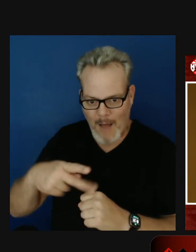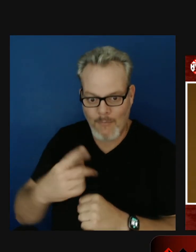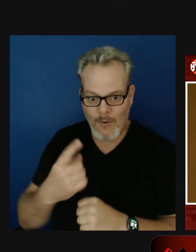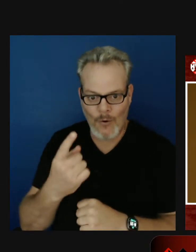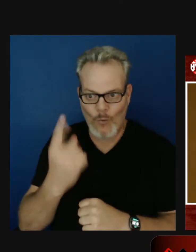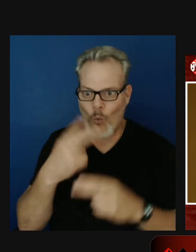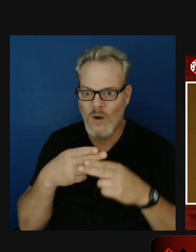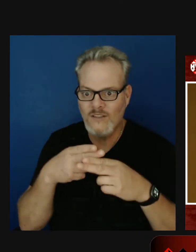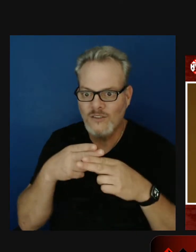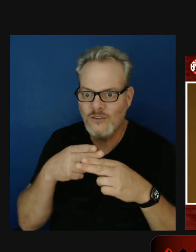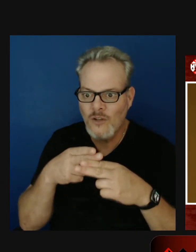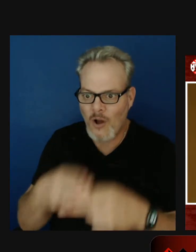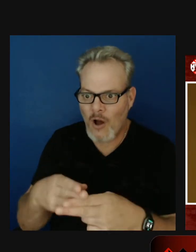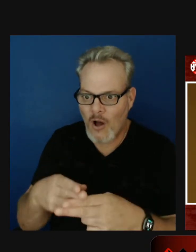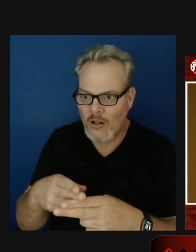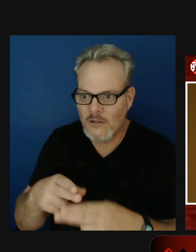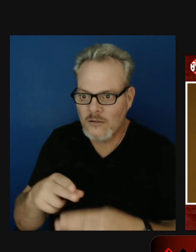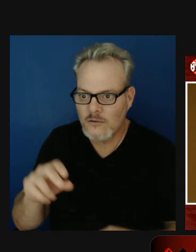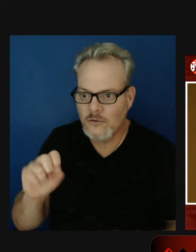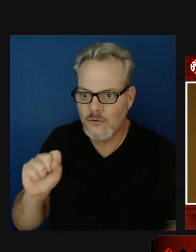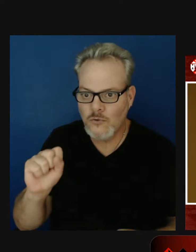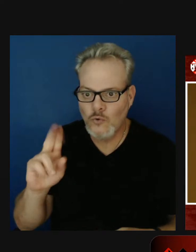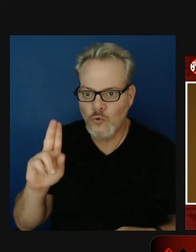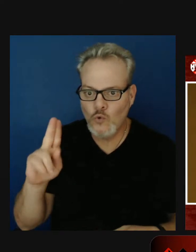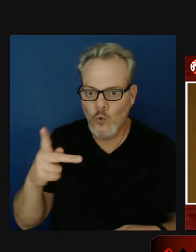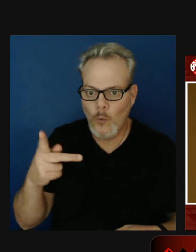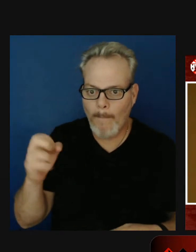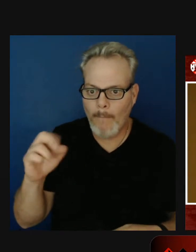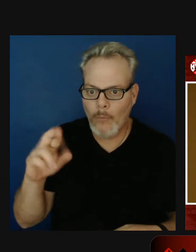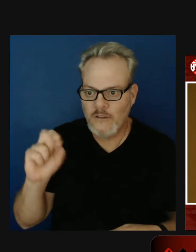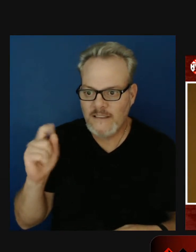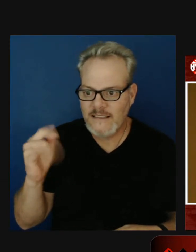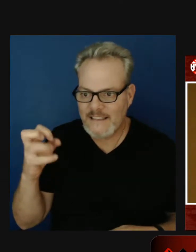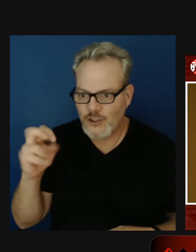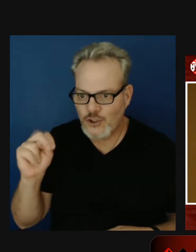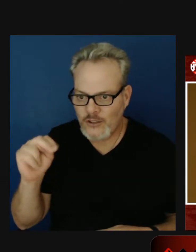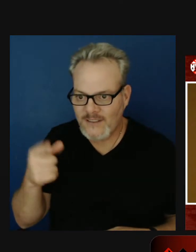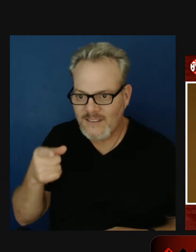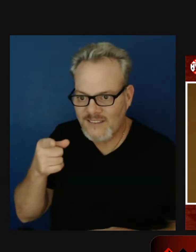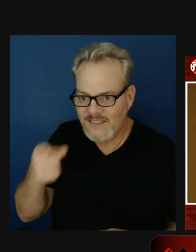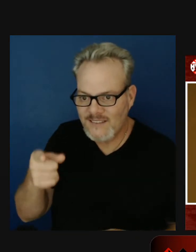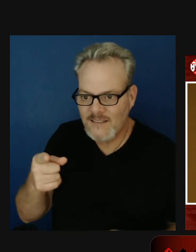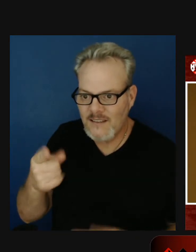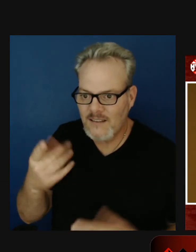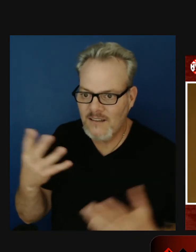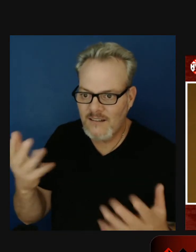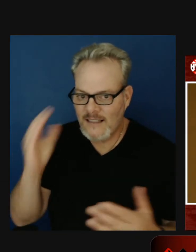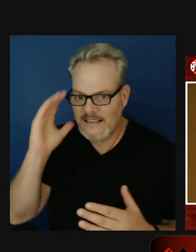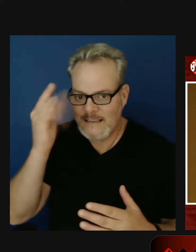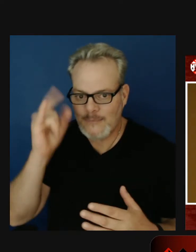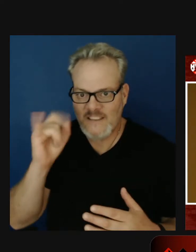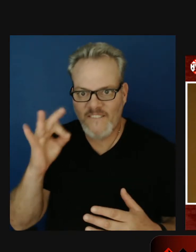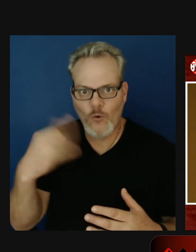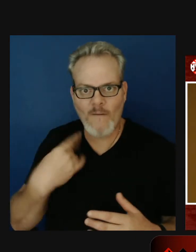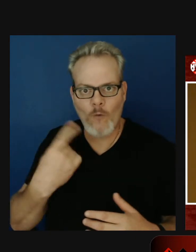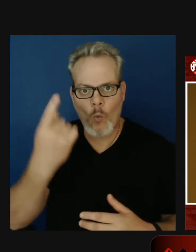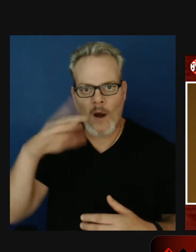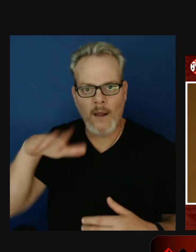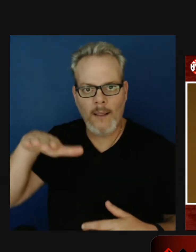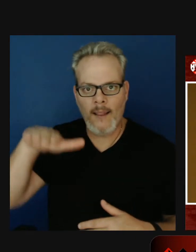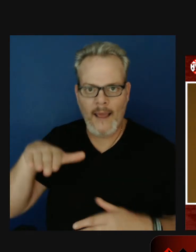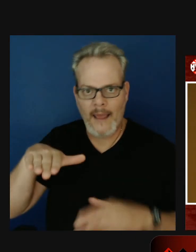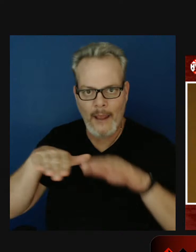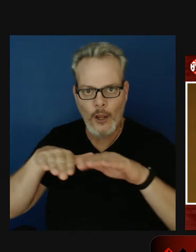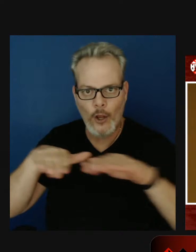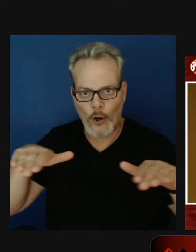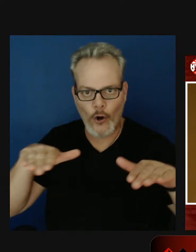seems very obvious when you think about it, but if you have a layer here and another one here, well, the one on